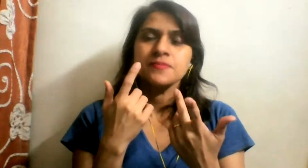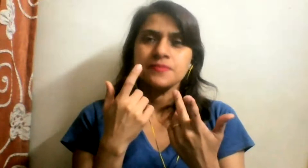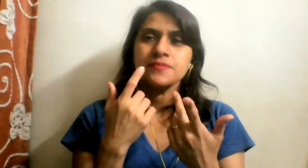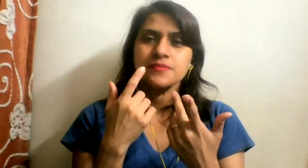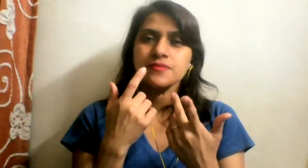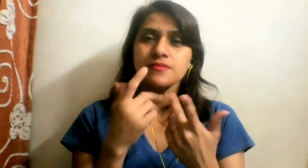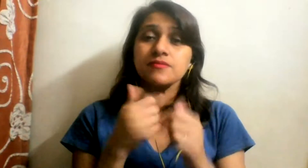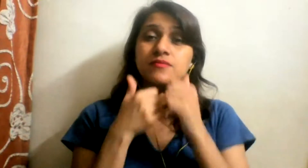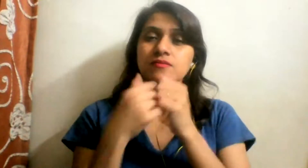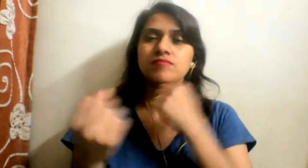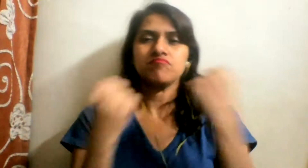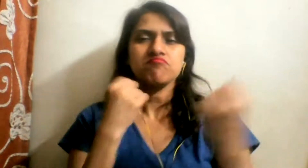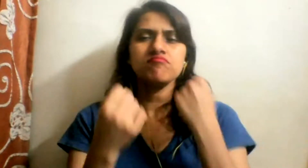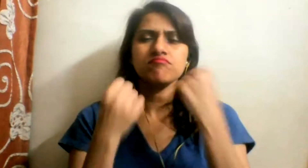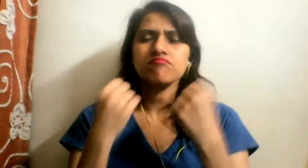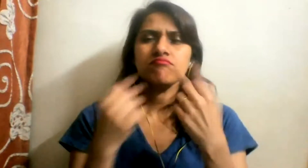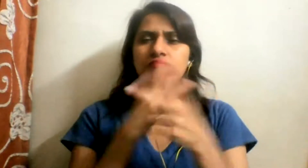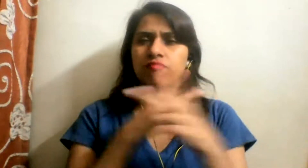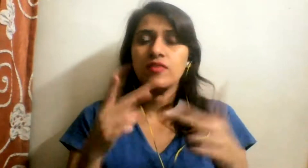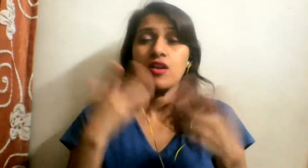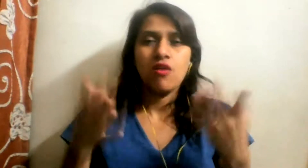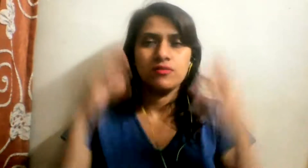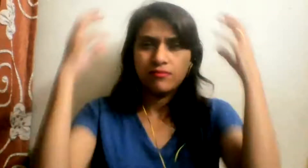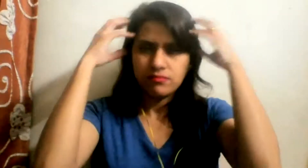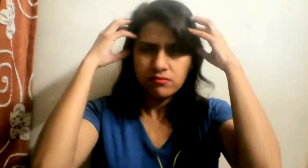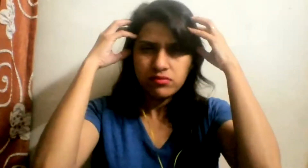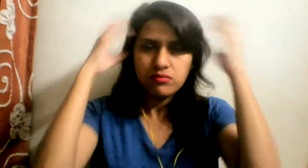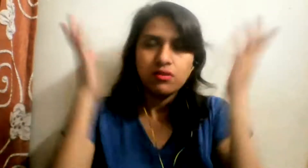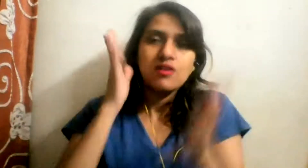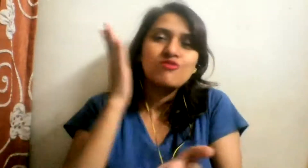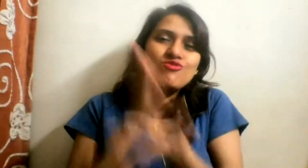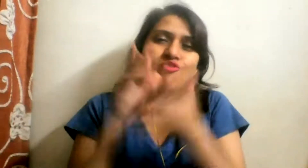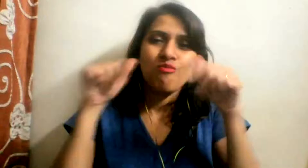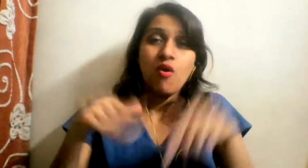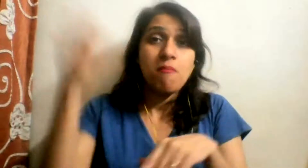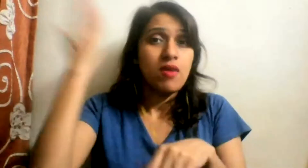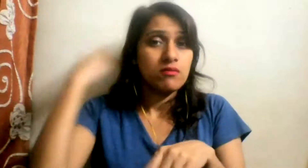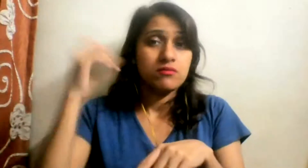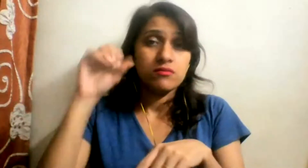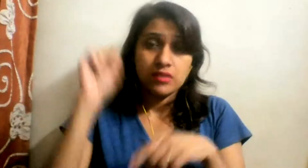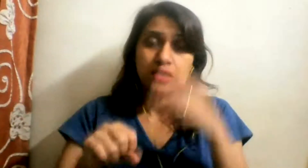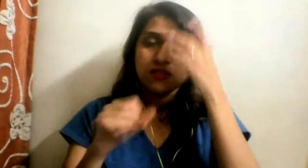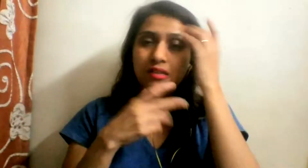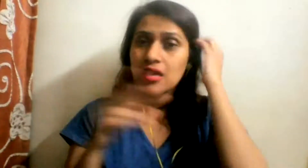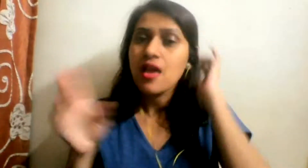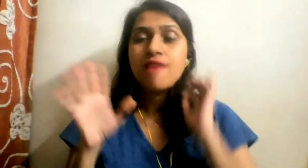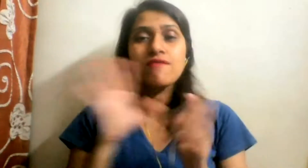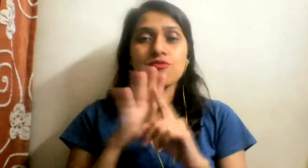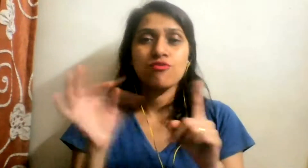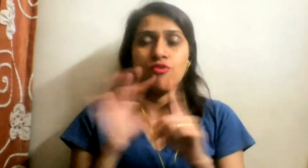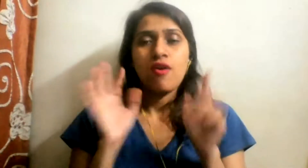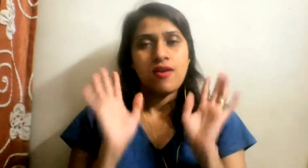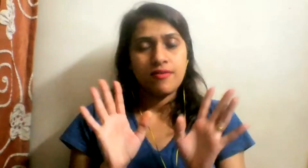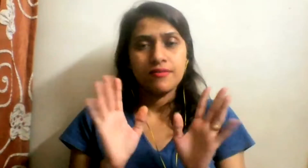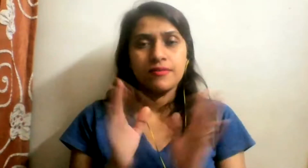certain therapies, like now shock treatment is banned. Earlier they were giving shock treatment as well.